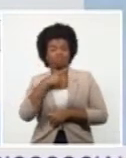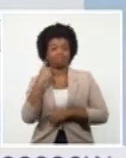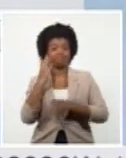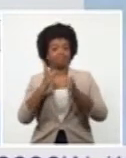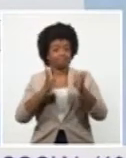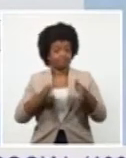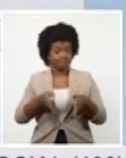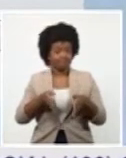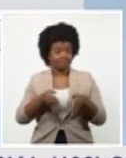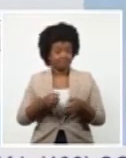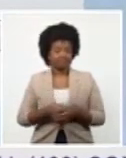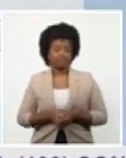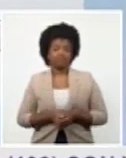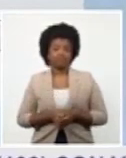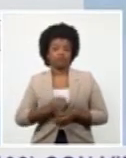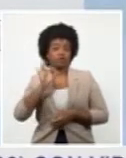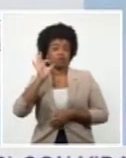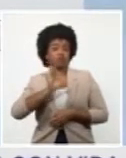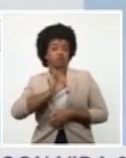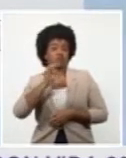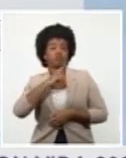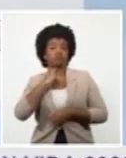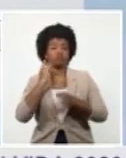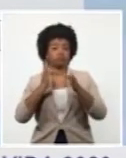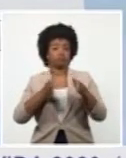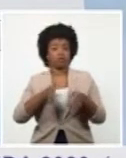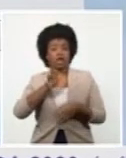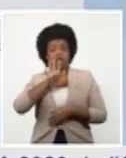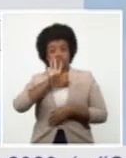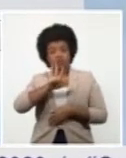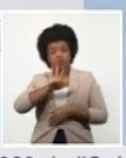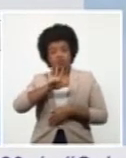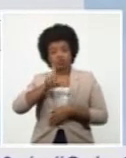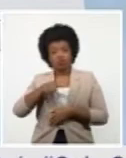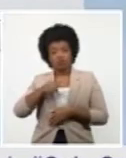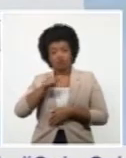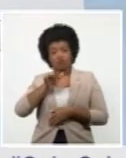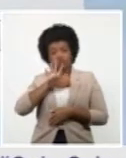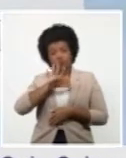3,002 people died in our region for a total of